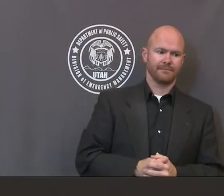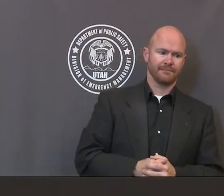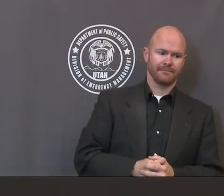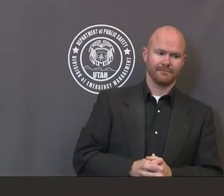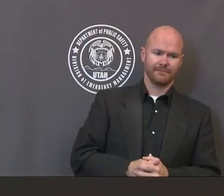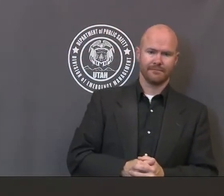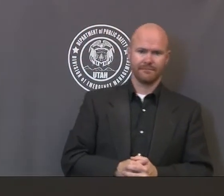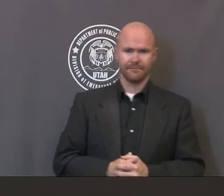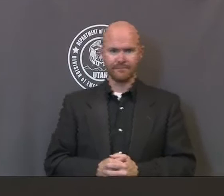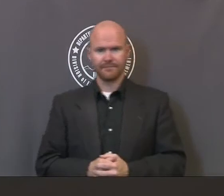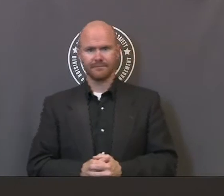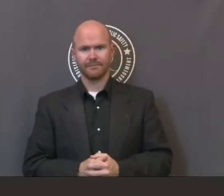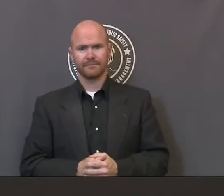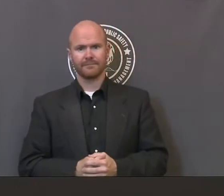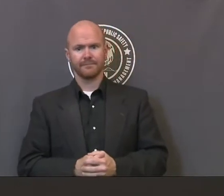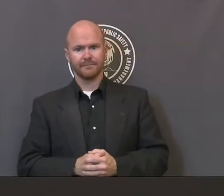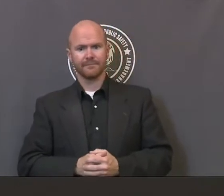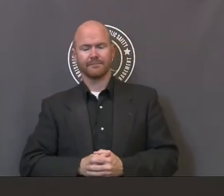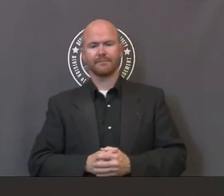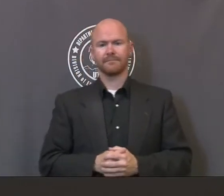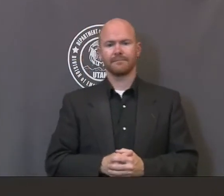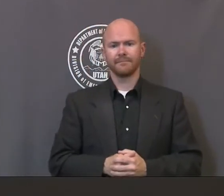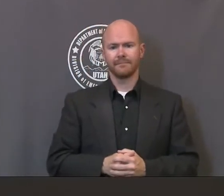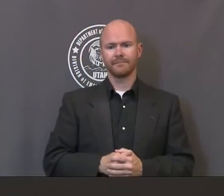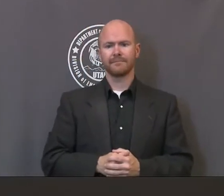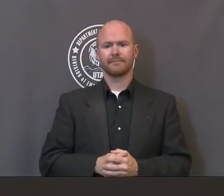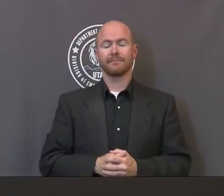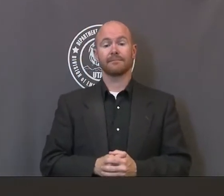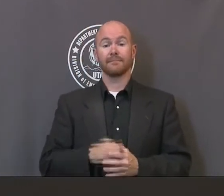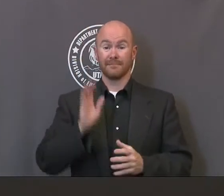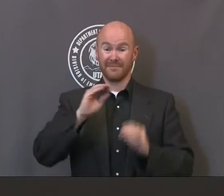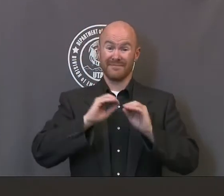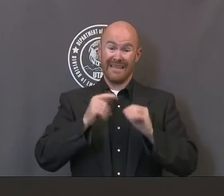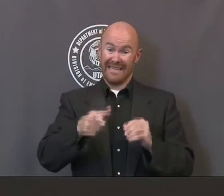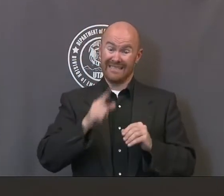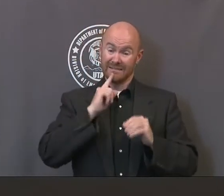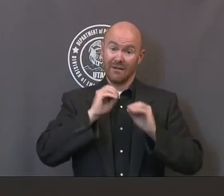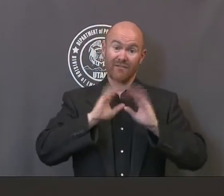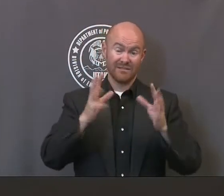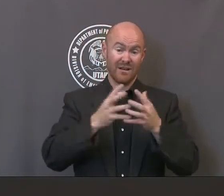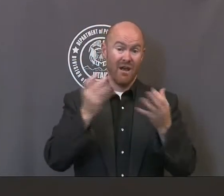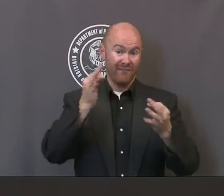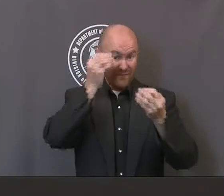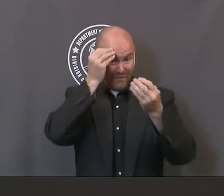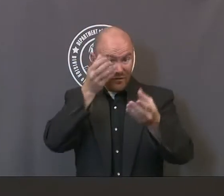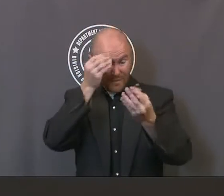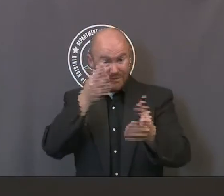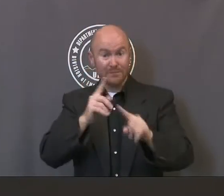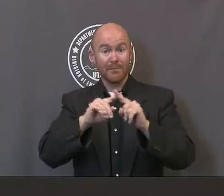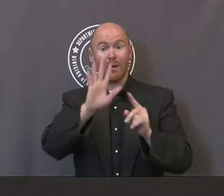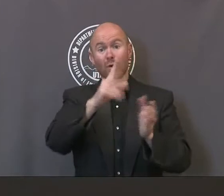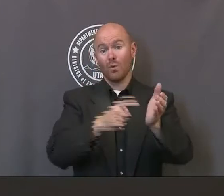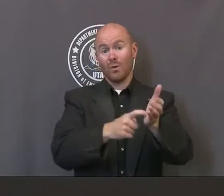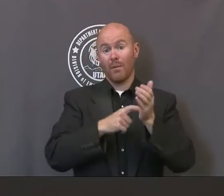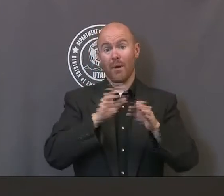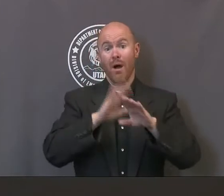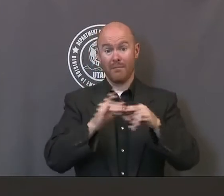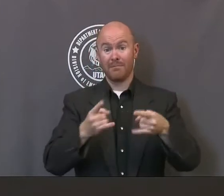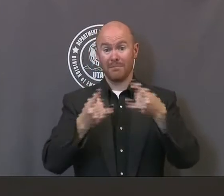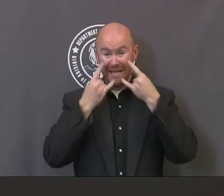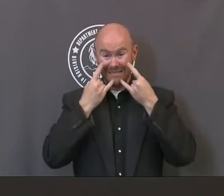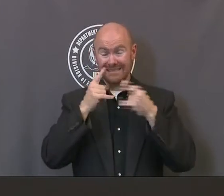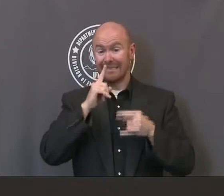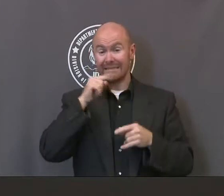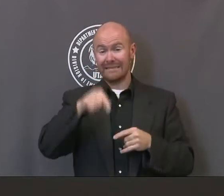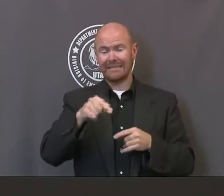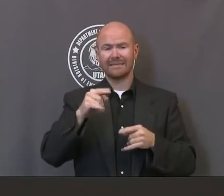Hi, Governor. It's Ben Winslow with Fox 13. This is obviously a lot to take in, but your requirement on masks, is this a mask mandate